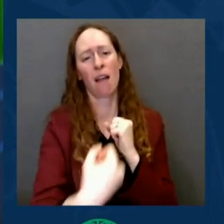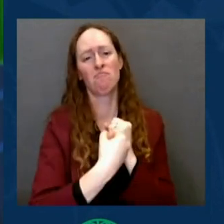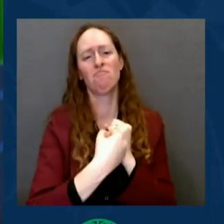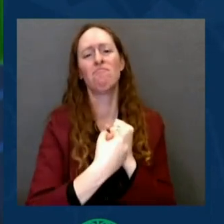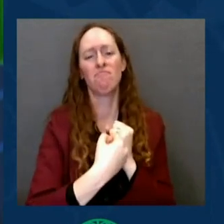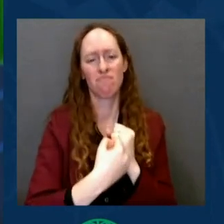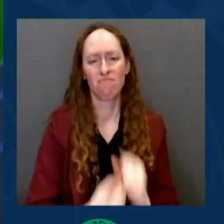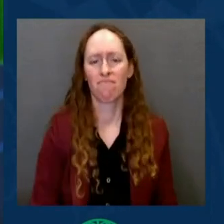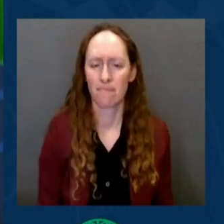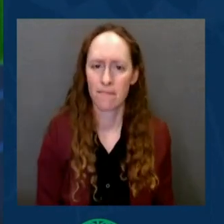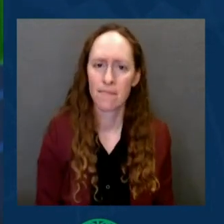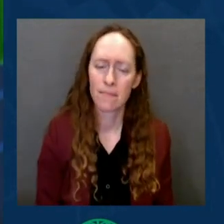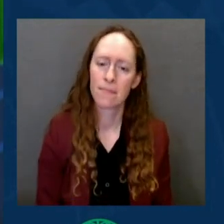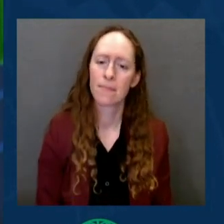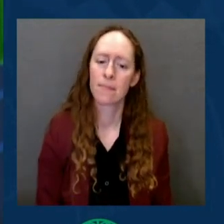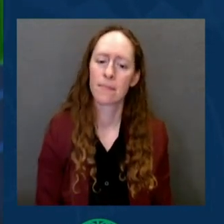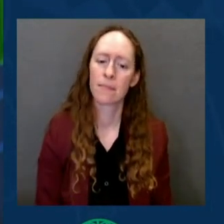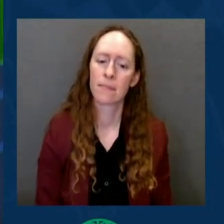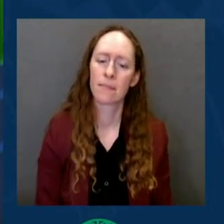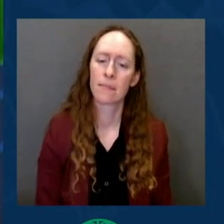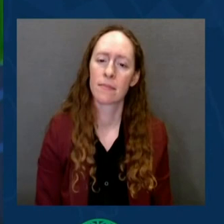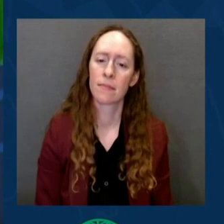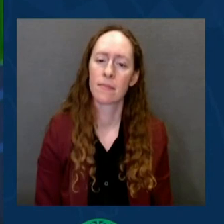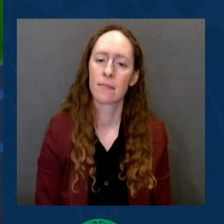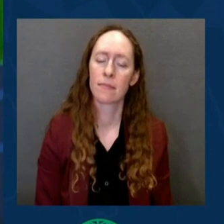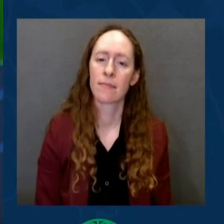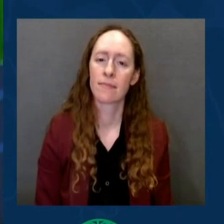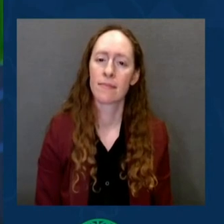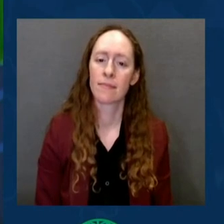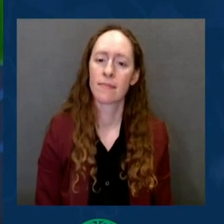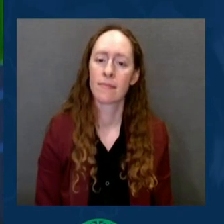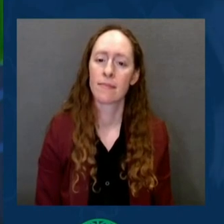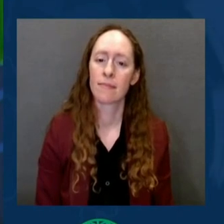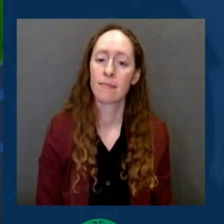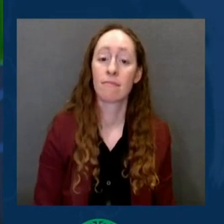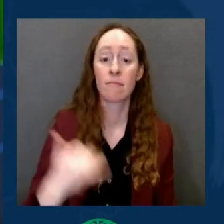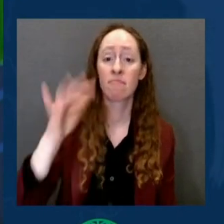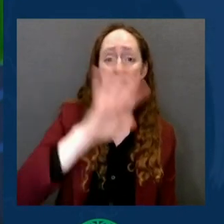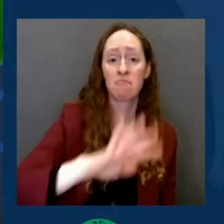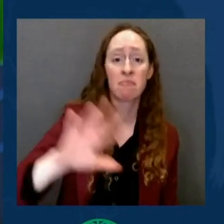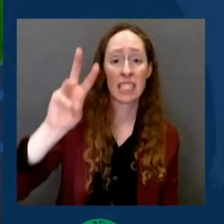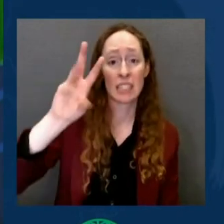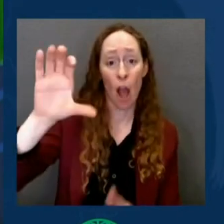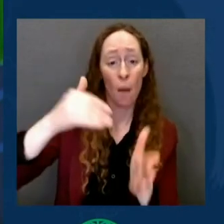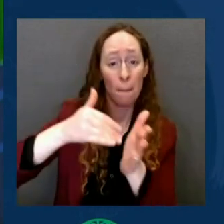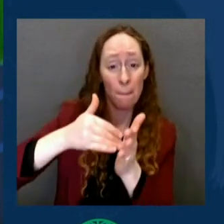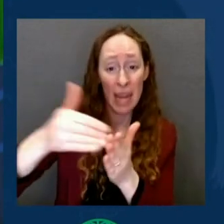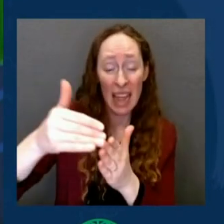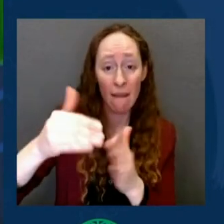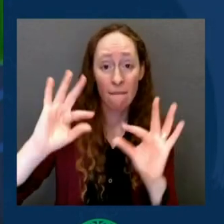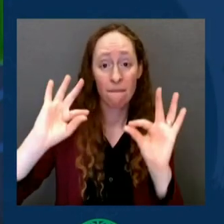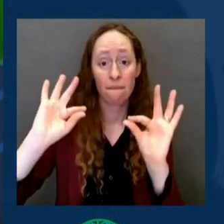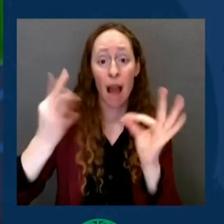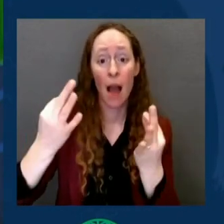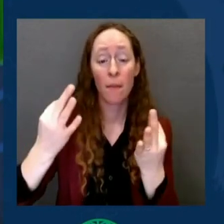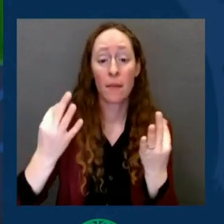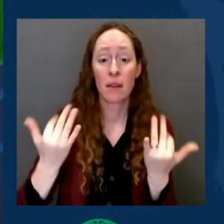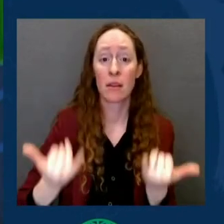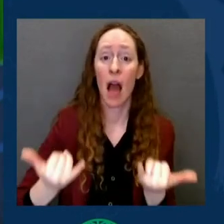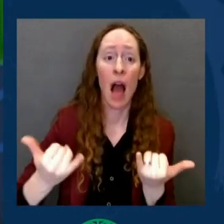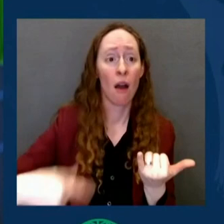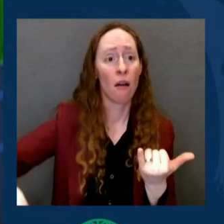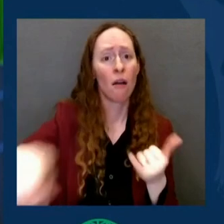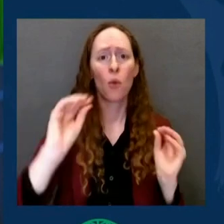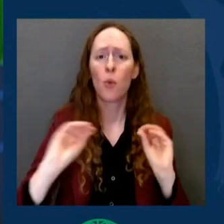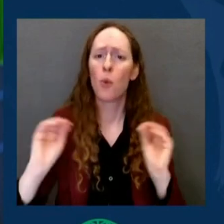families who still don't have electricity. This is a responsibility that we African leaders